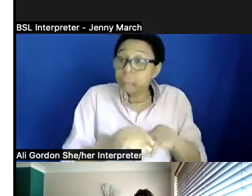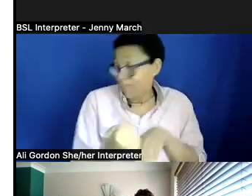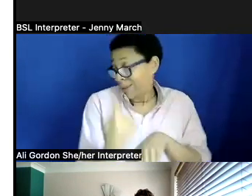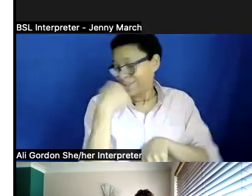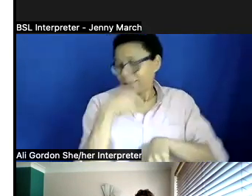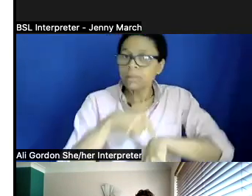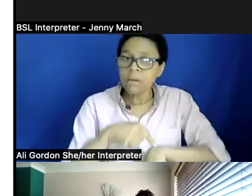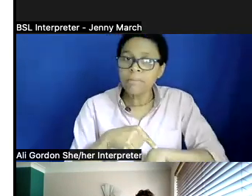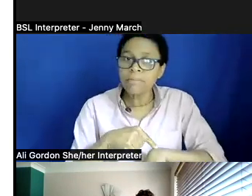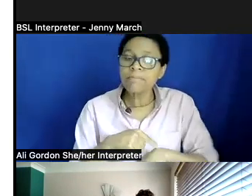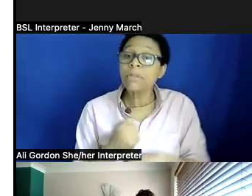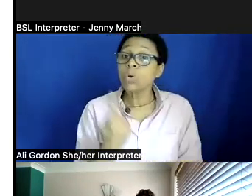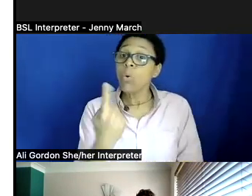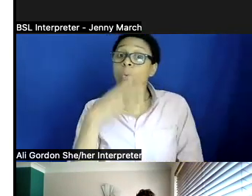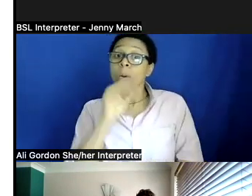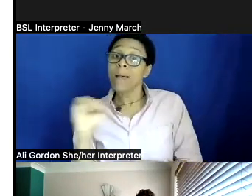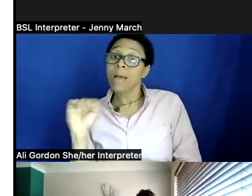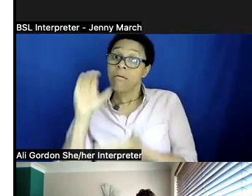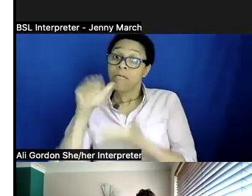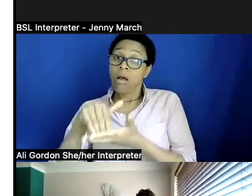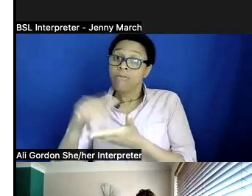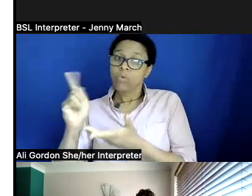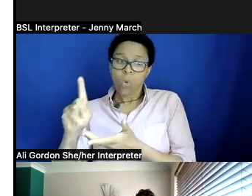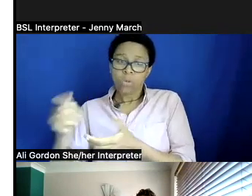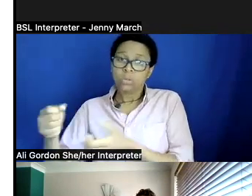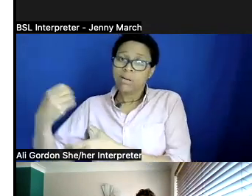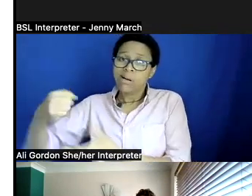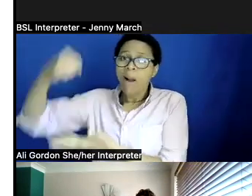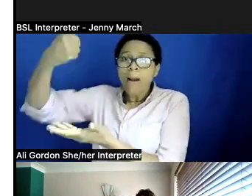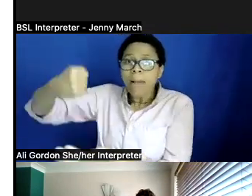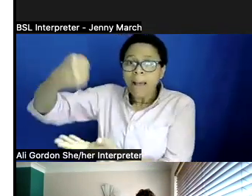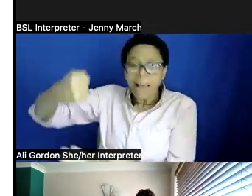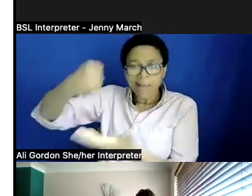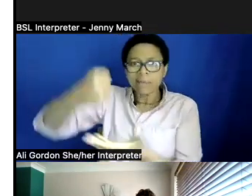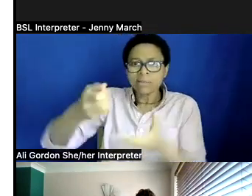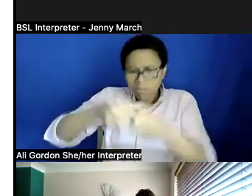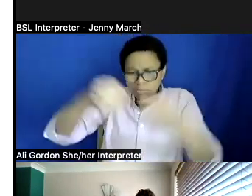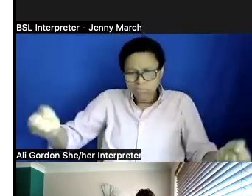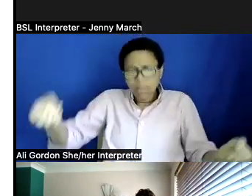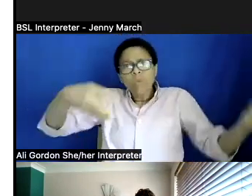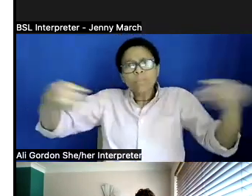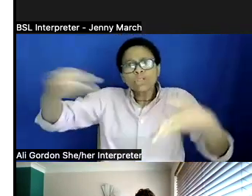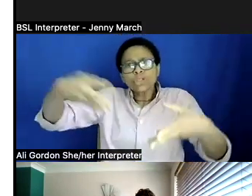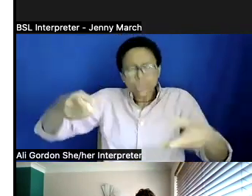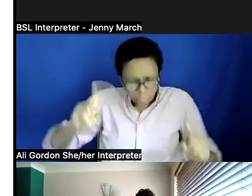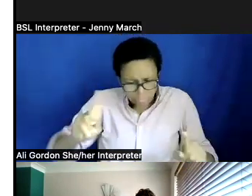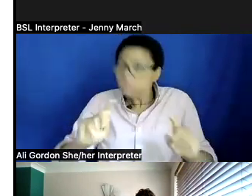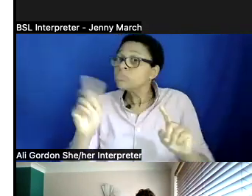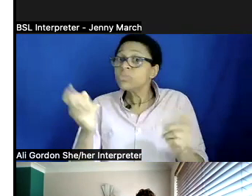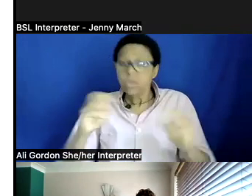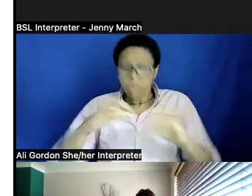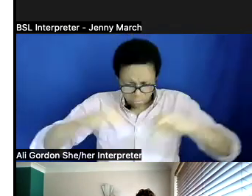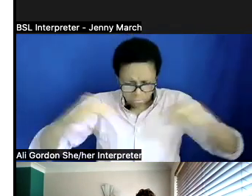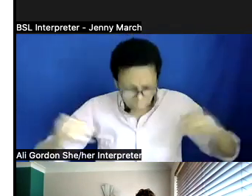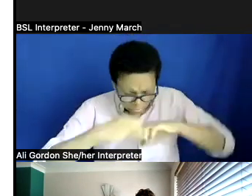a man turned up with a bin bag and just kind of put it on the table, and they opened it up and they found, when they looked inside,